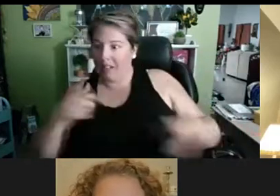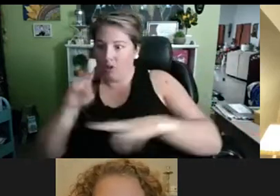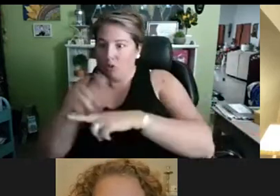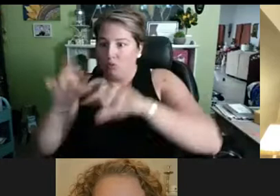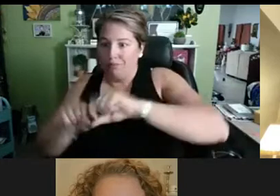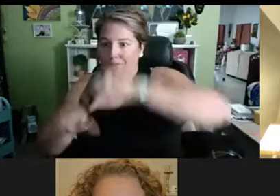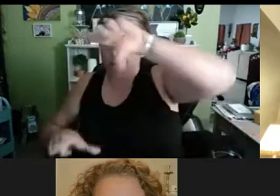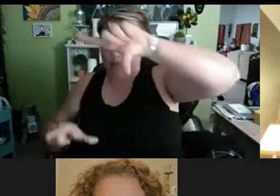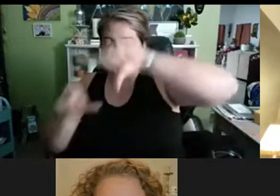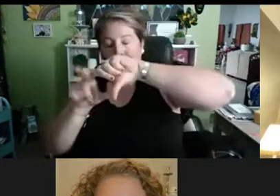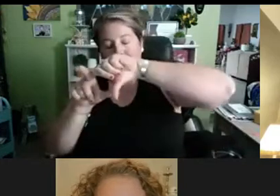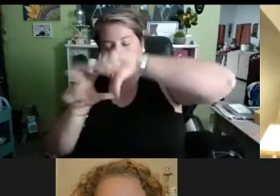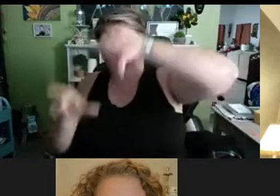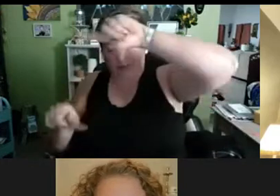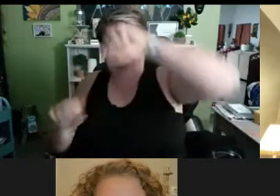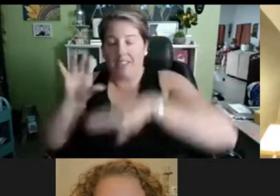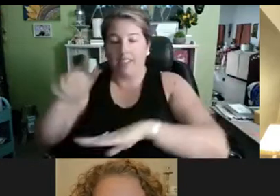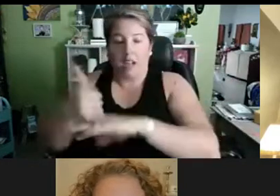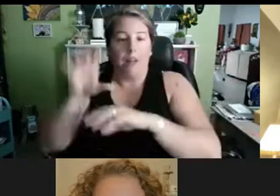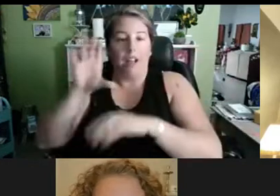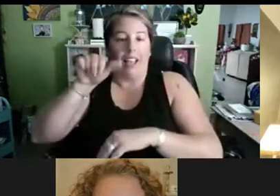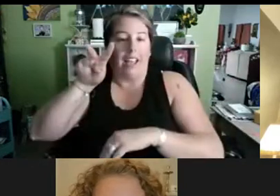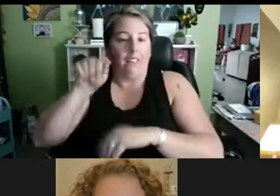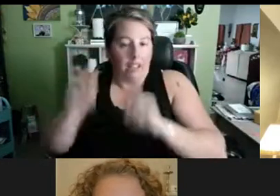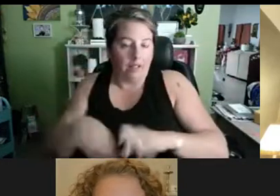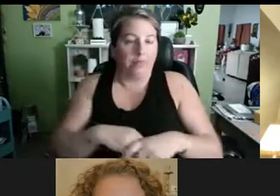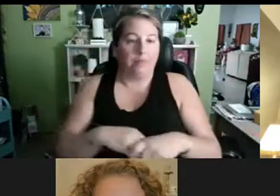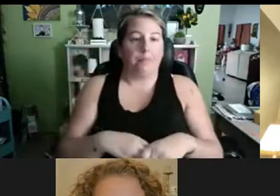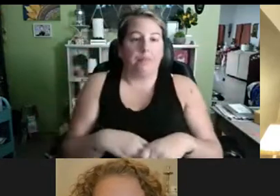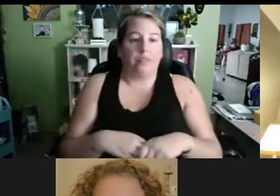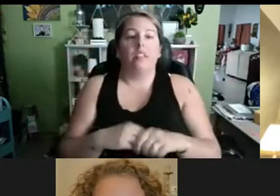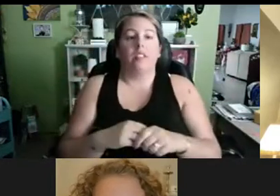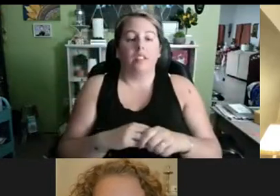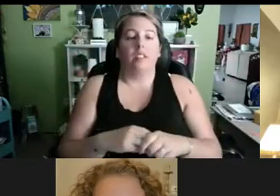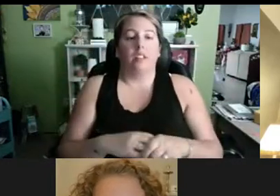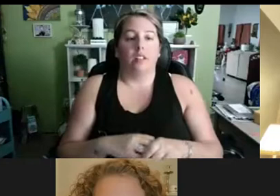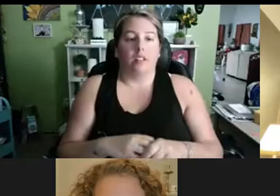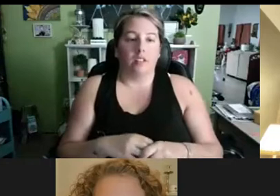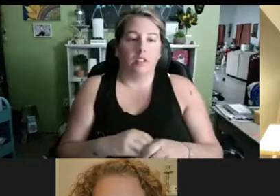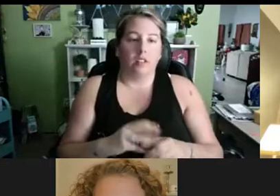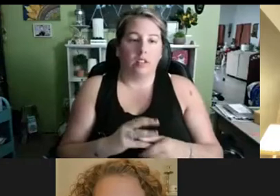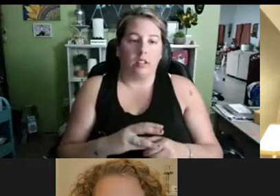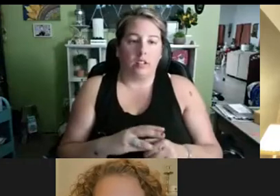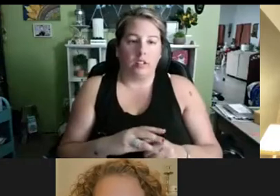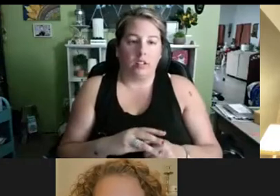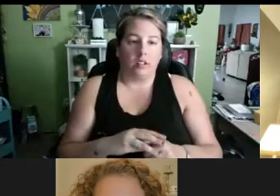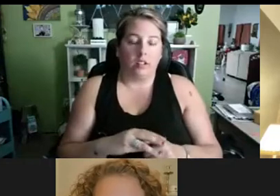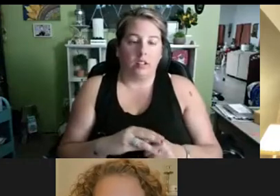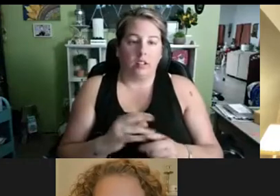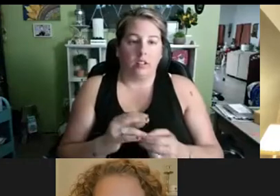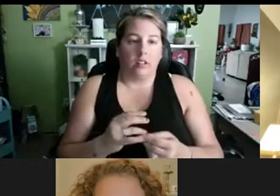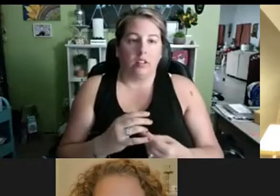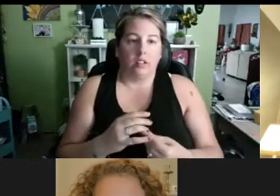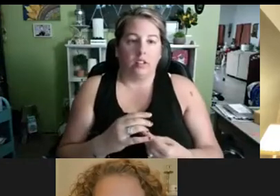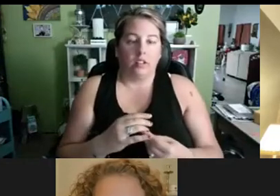your Amy app and it would pop up, and it could be a video of you saying, thank you for your